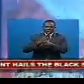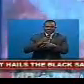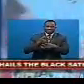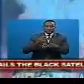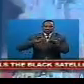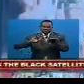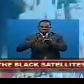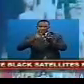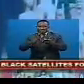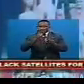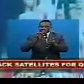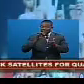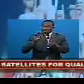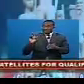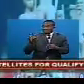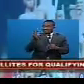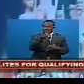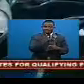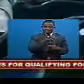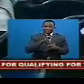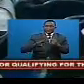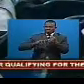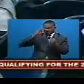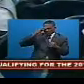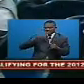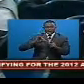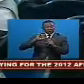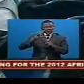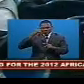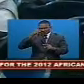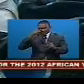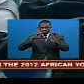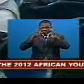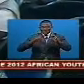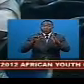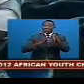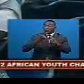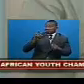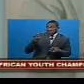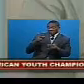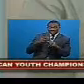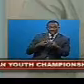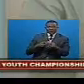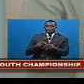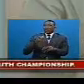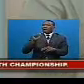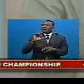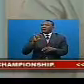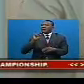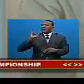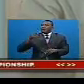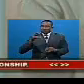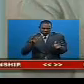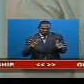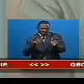crafts, services and tourism. The Deputy Minister for Local Government and Rural Development, Mr. Stephen Acker,